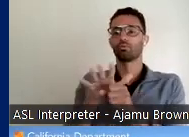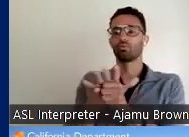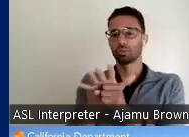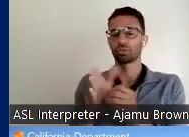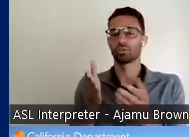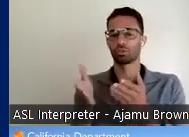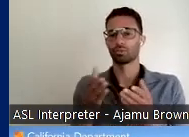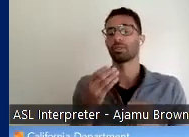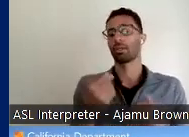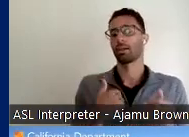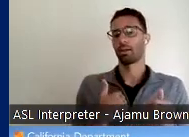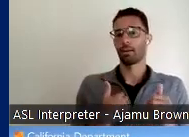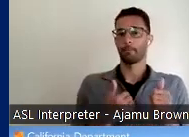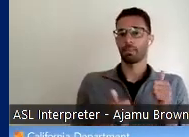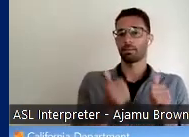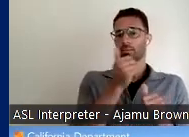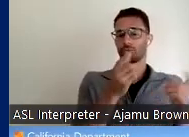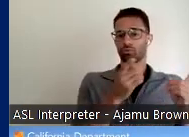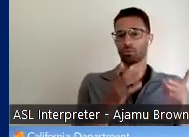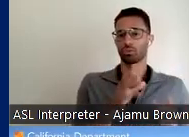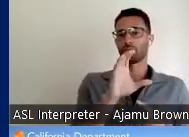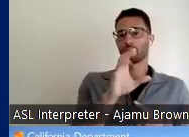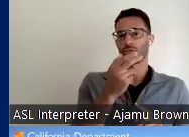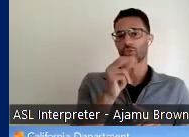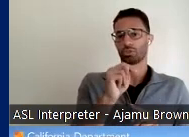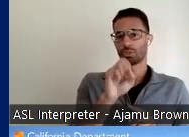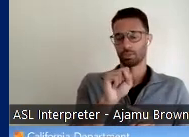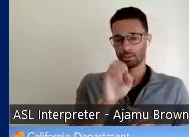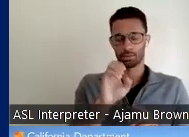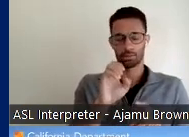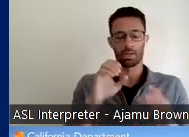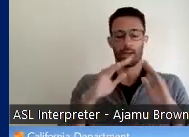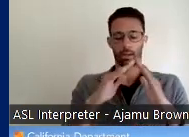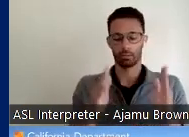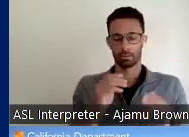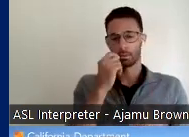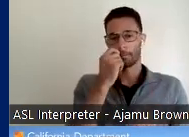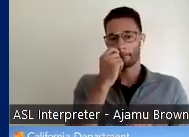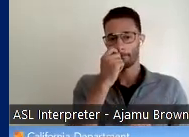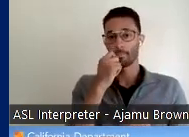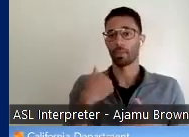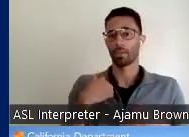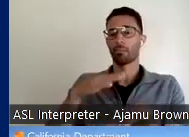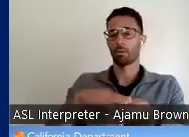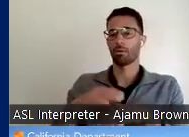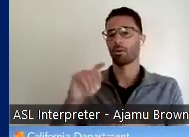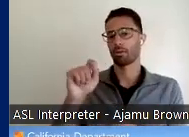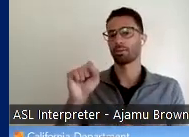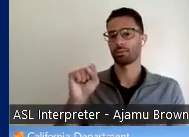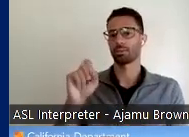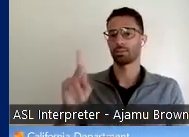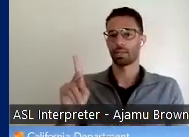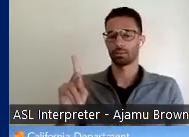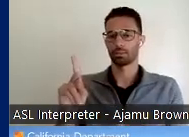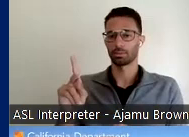Chance Housing and on the developmental services task force and on the housing subcommittee of